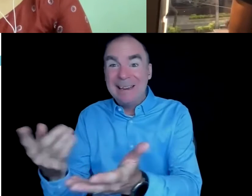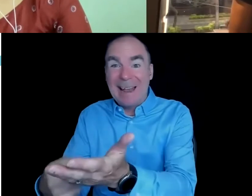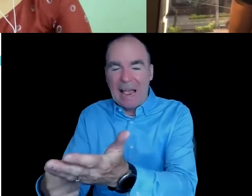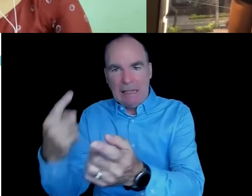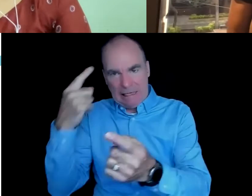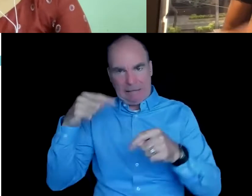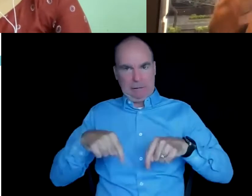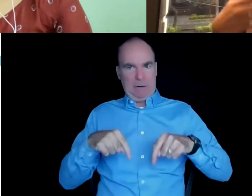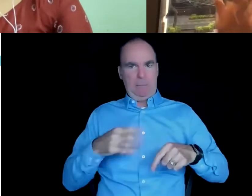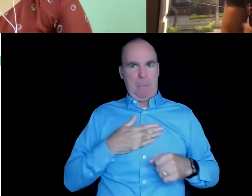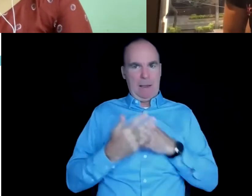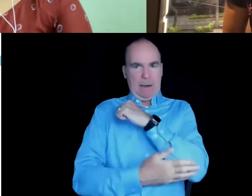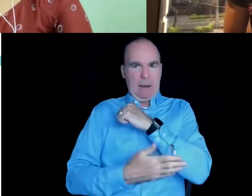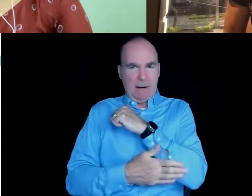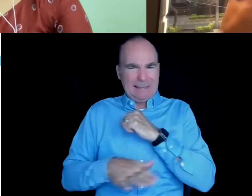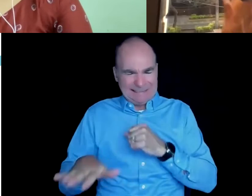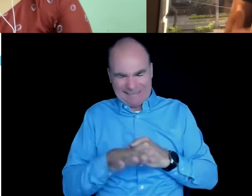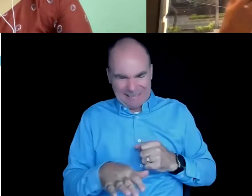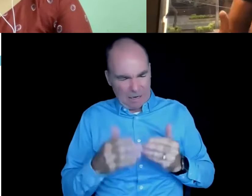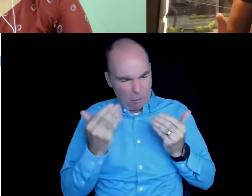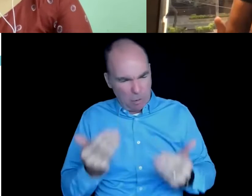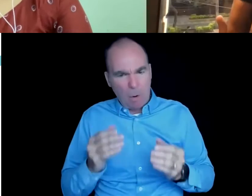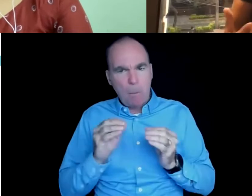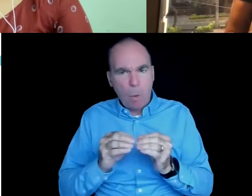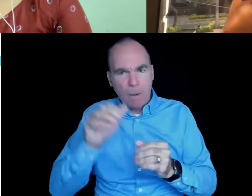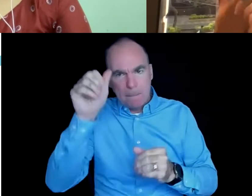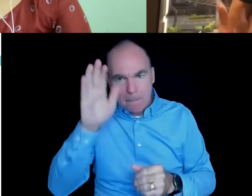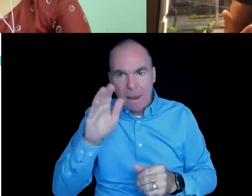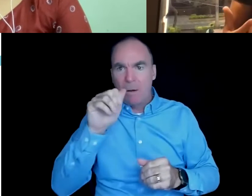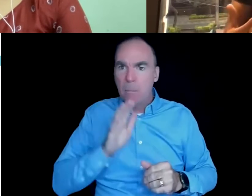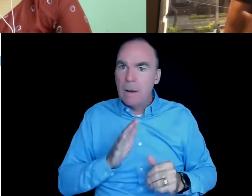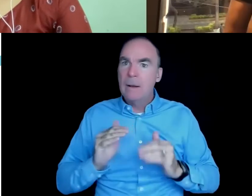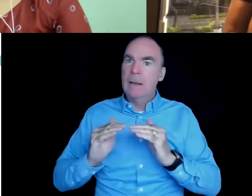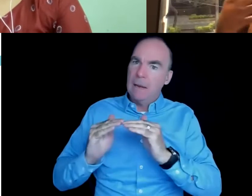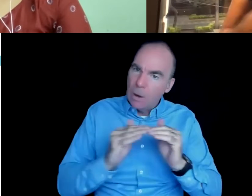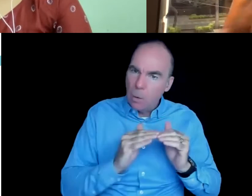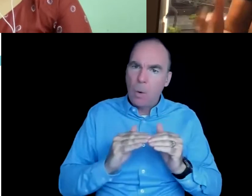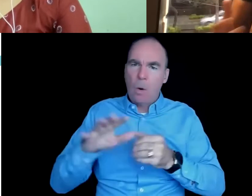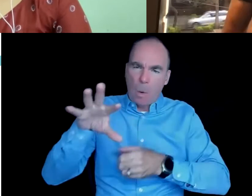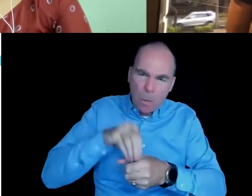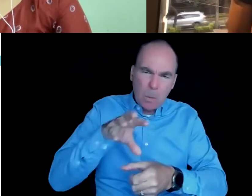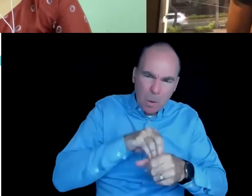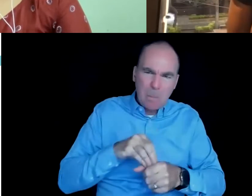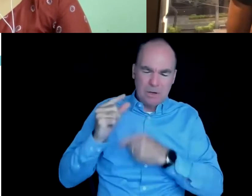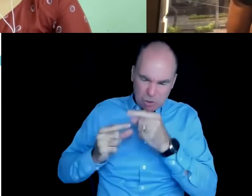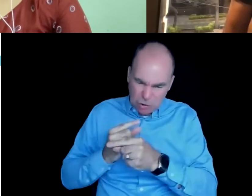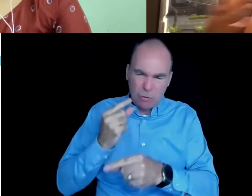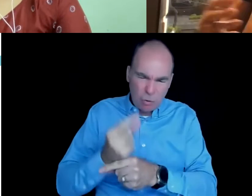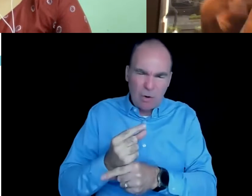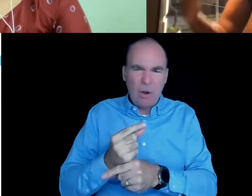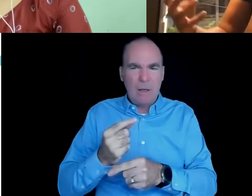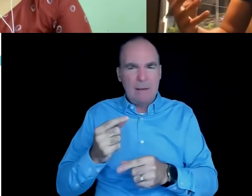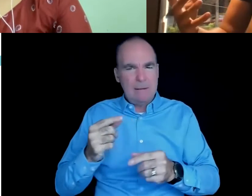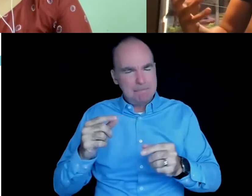opportunity to everyone to work on gender equality and solidarity and inclusion, to work all together